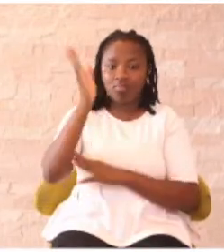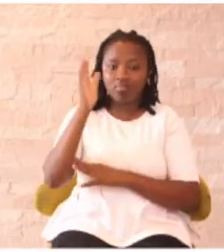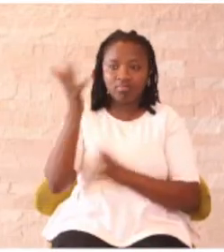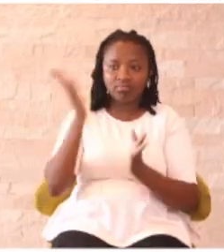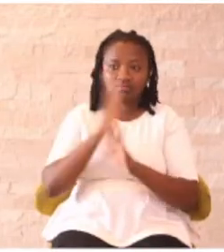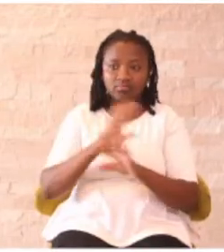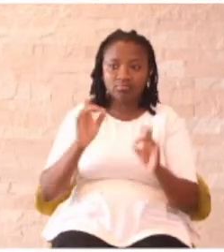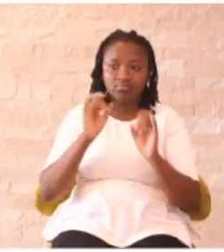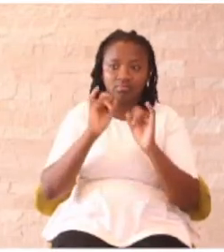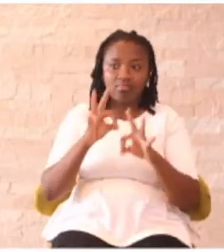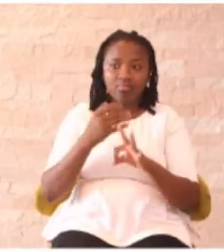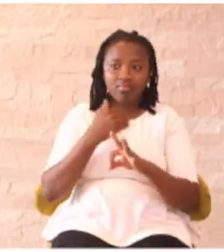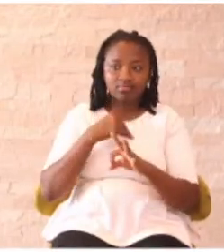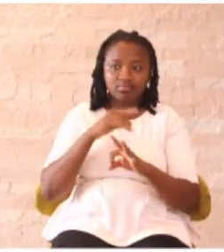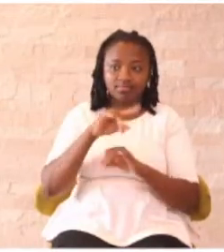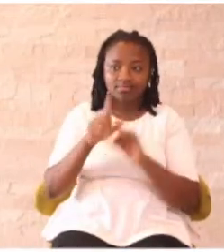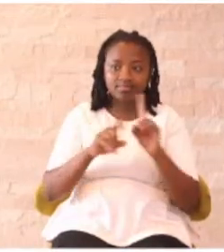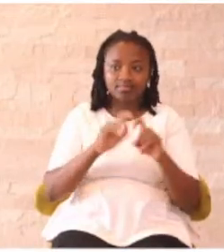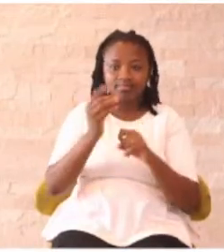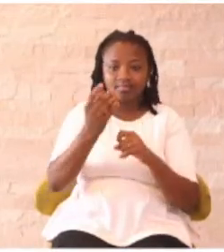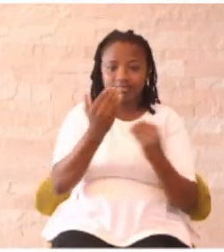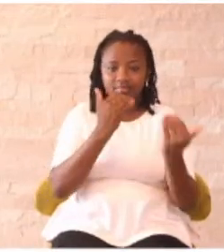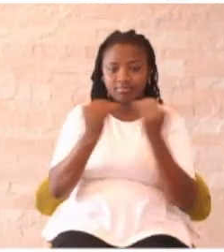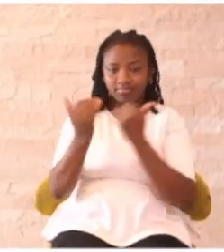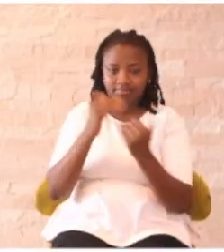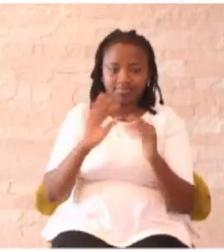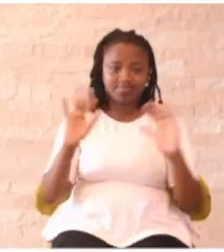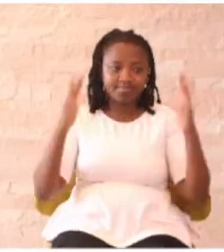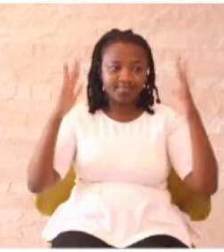any questions, you are welcome.